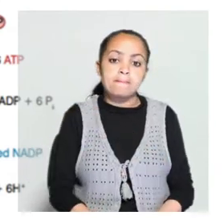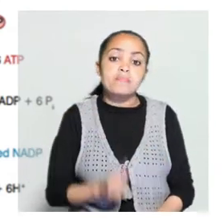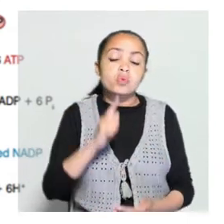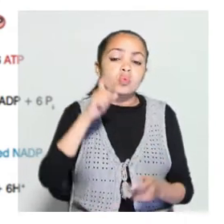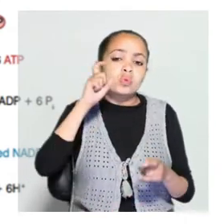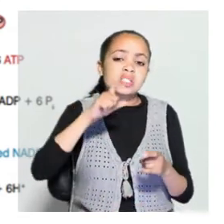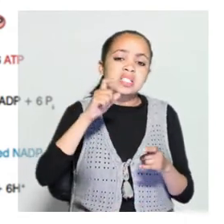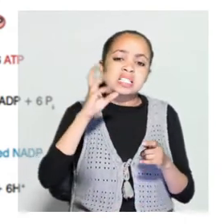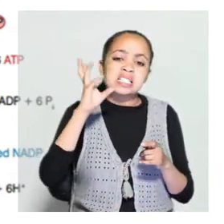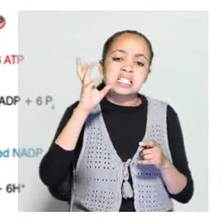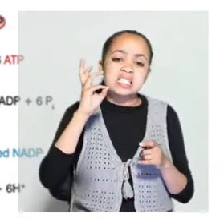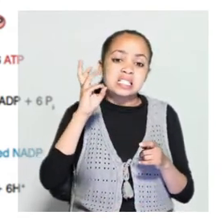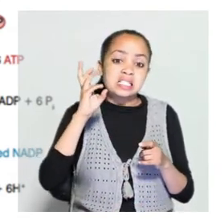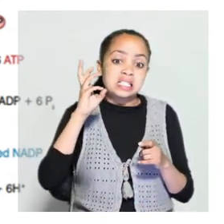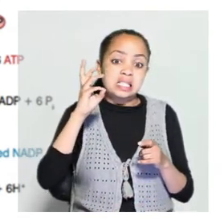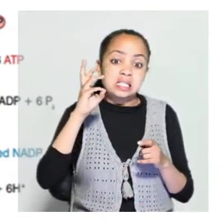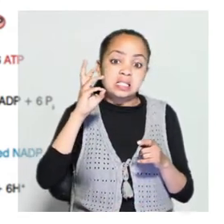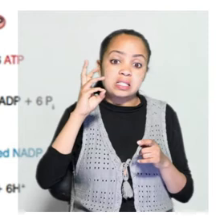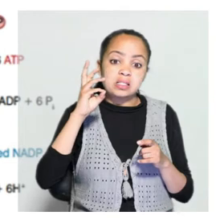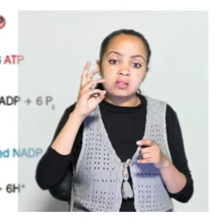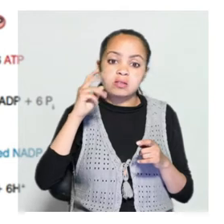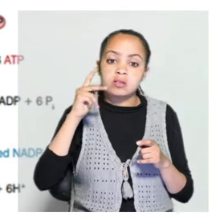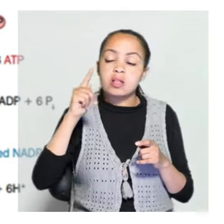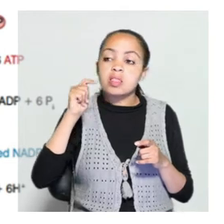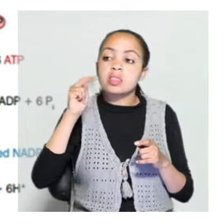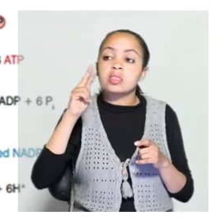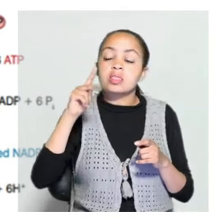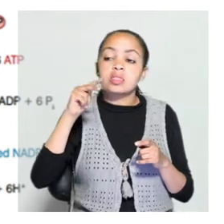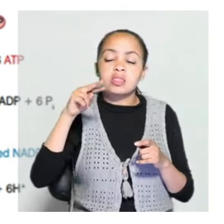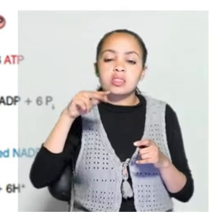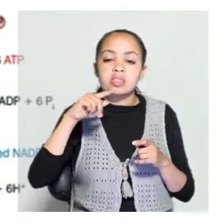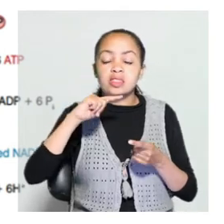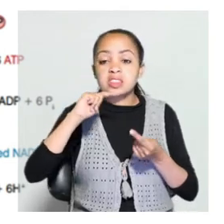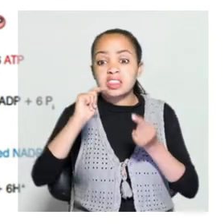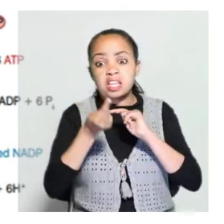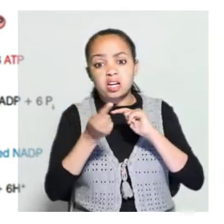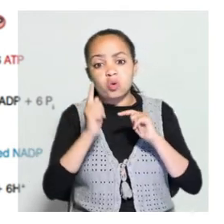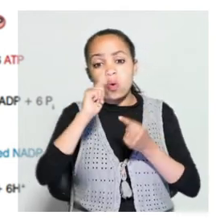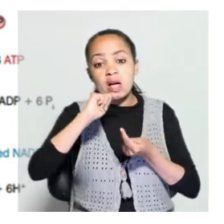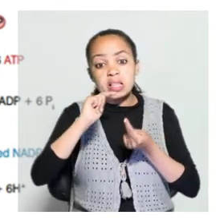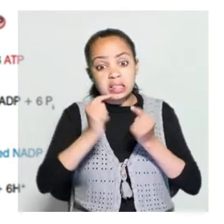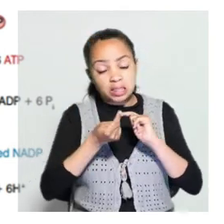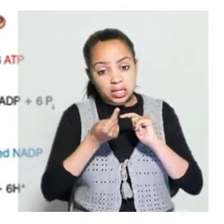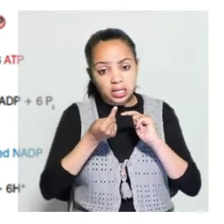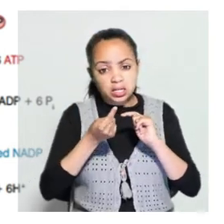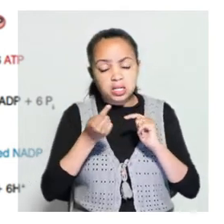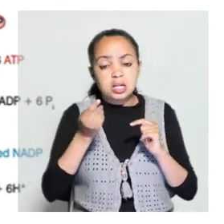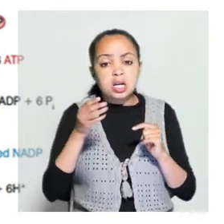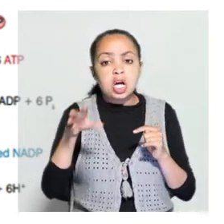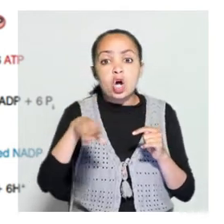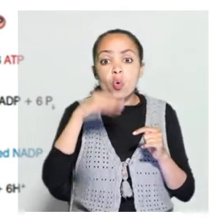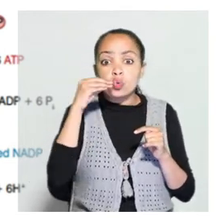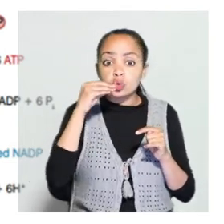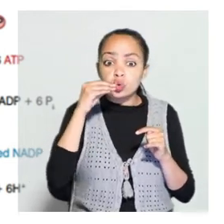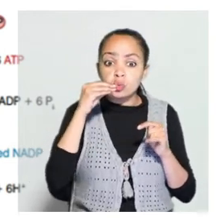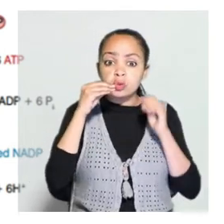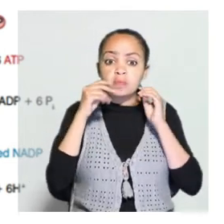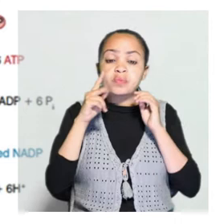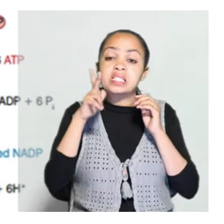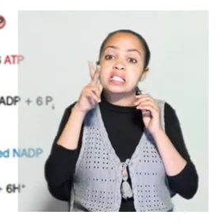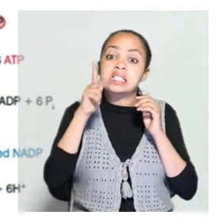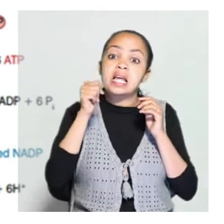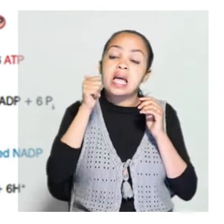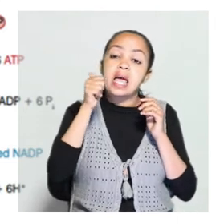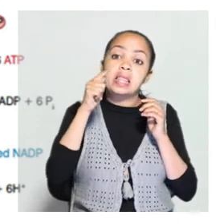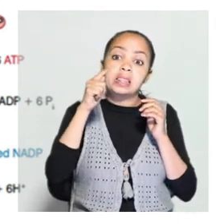which need about 6 turns, where one of the turns can be consume about 3